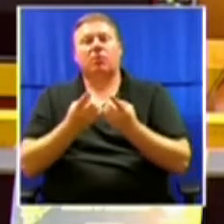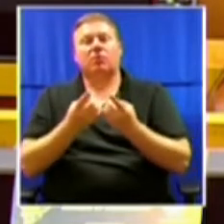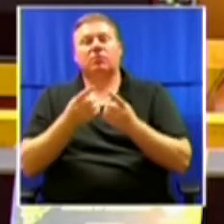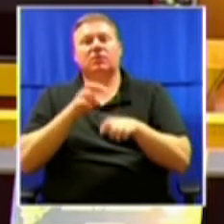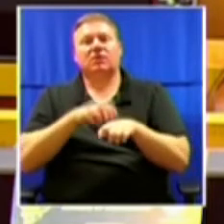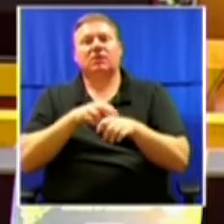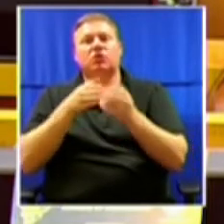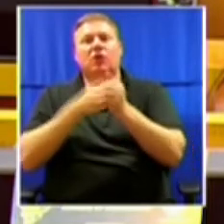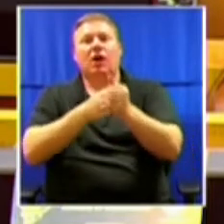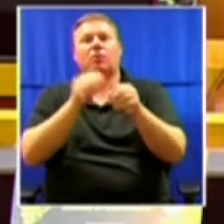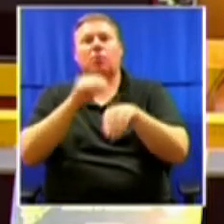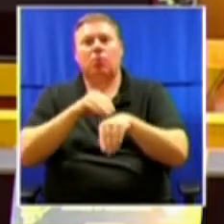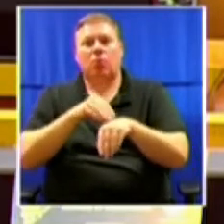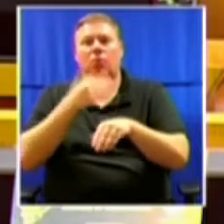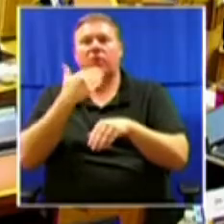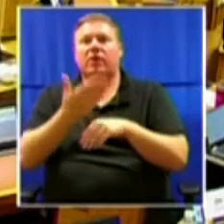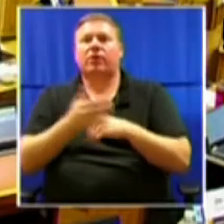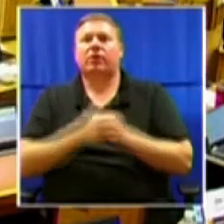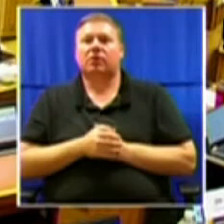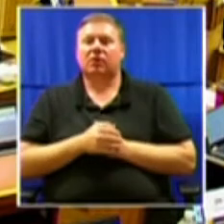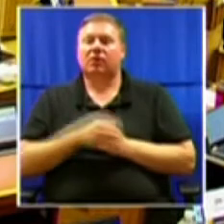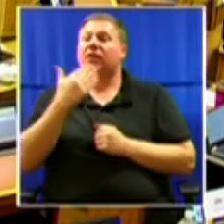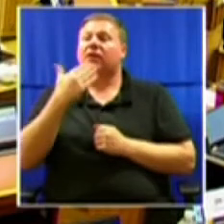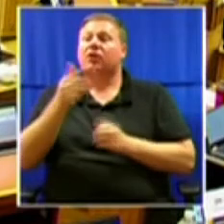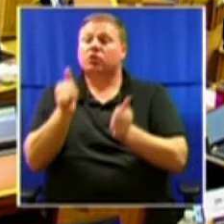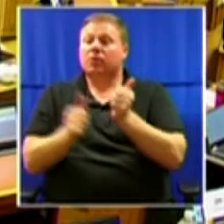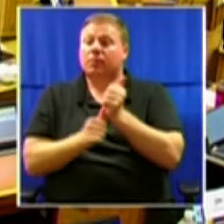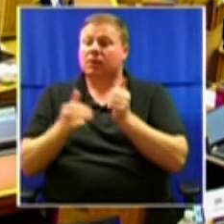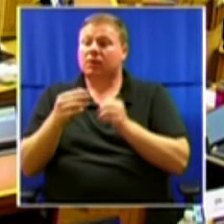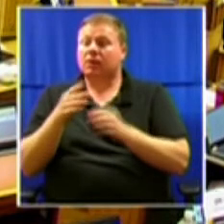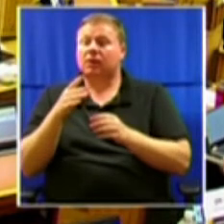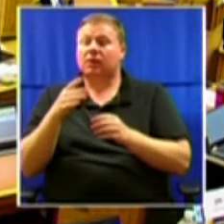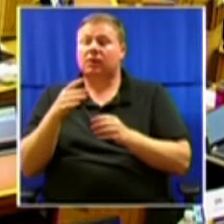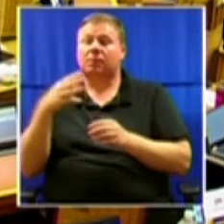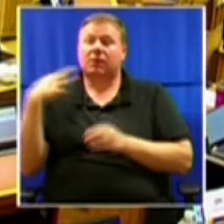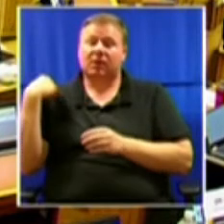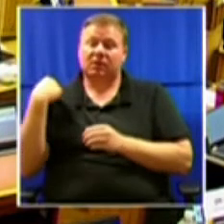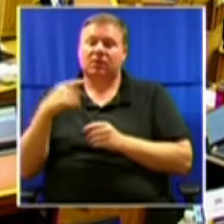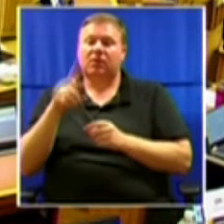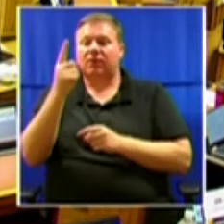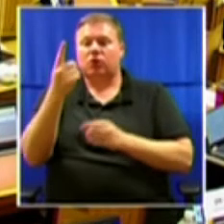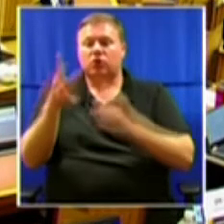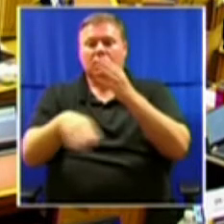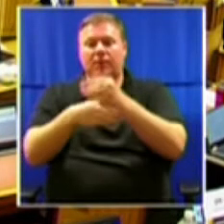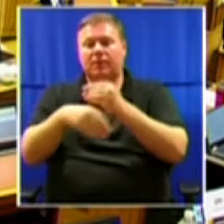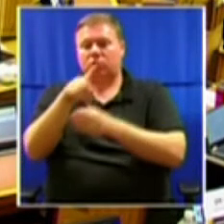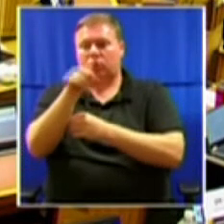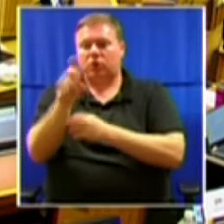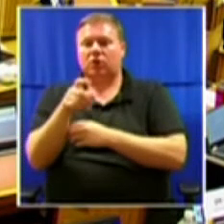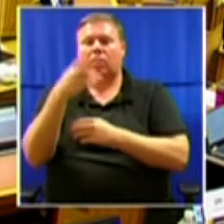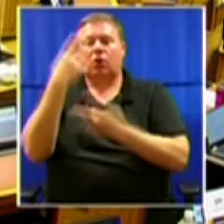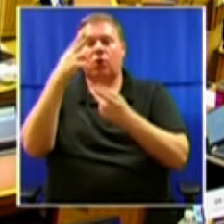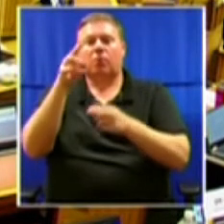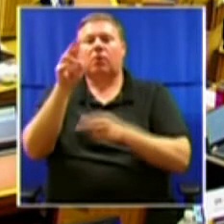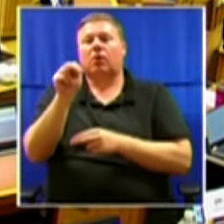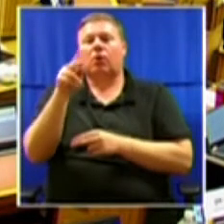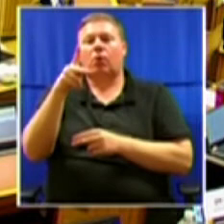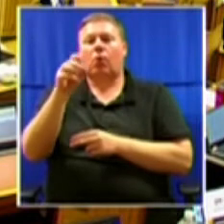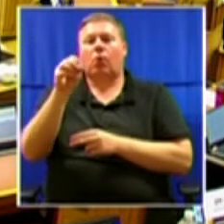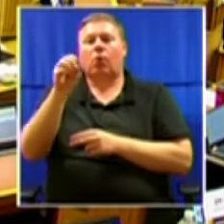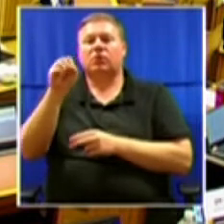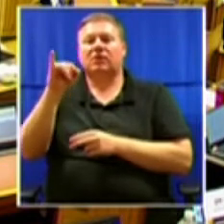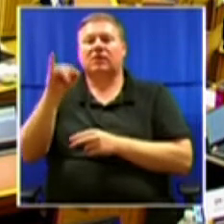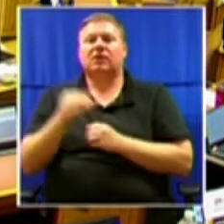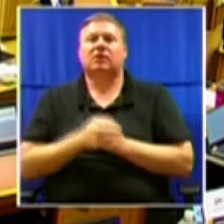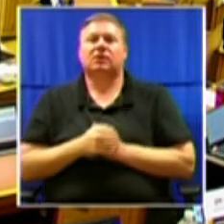much. Thank you, Honourable Deputy Minister. The first supplementary question will be asked by the Honourable Nkosi.